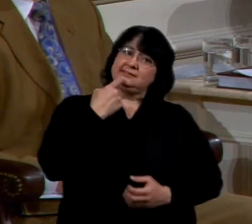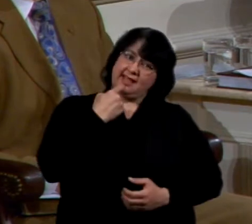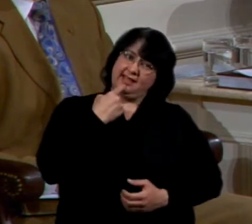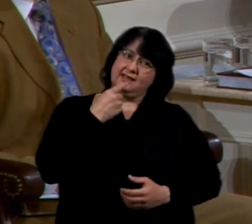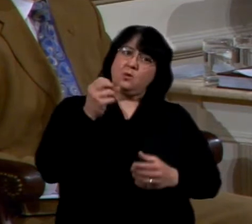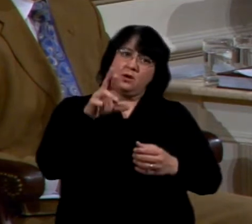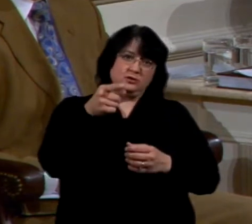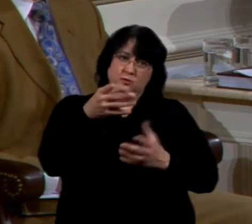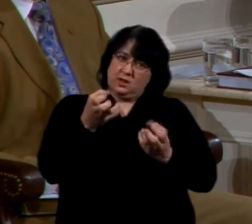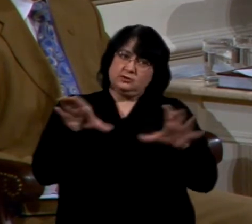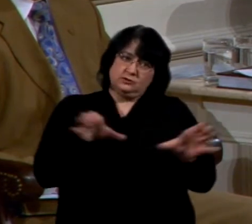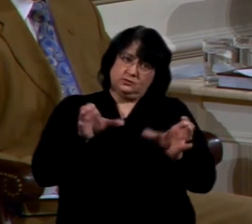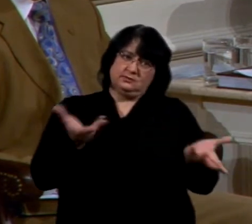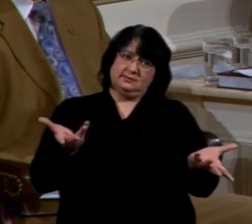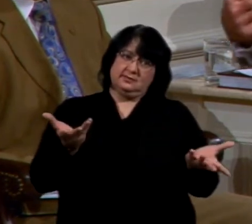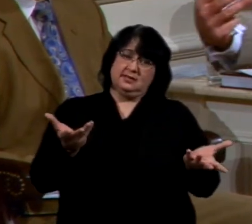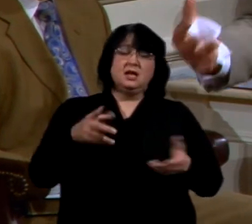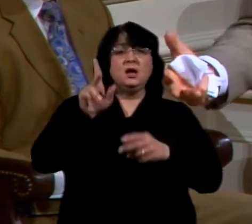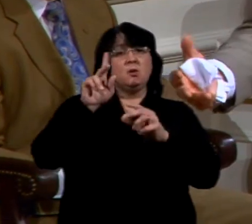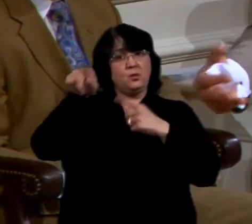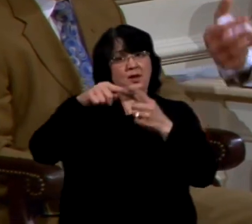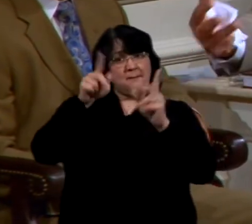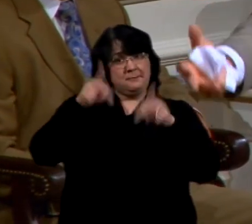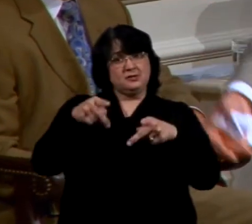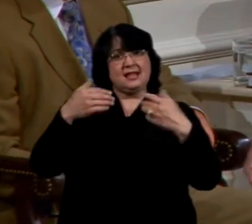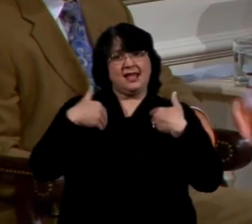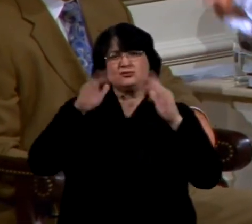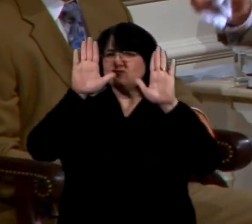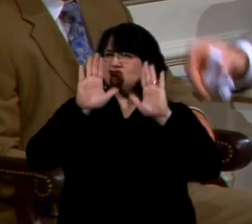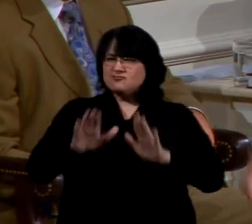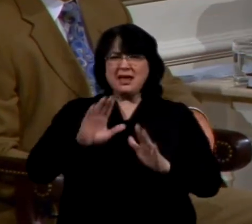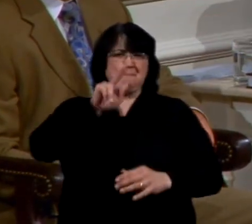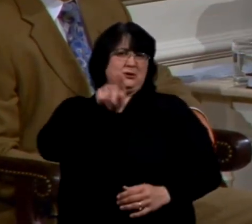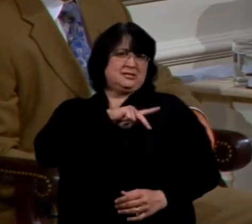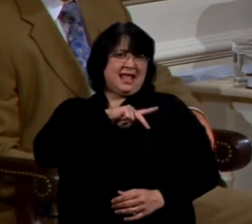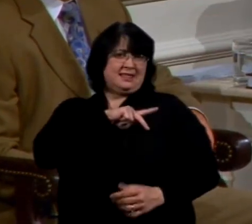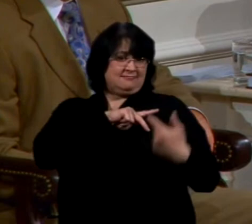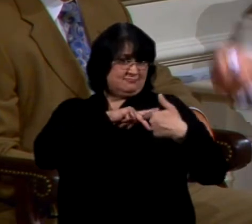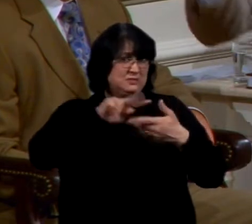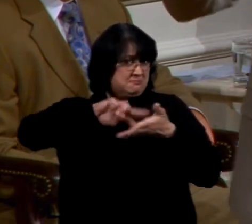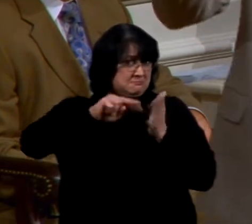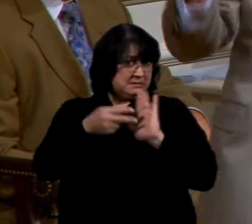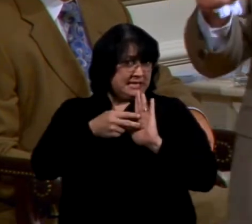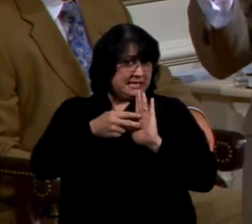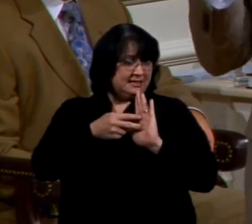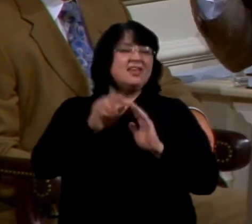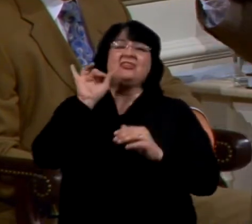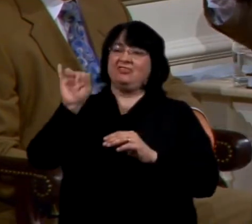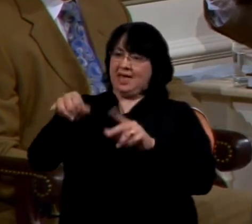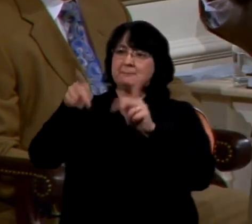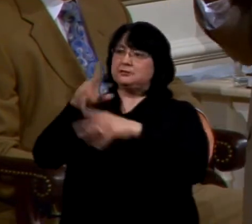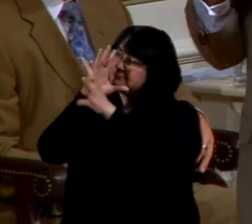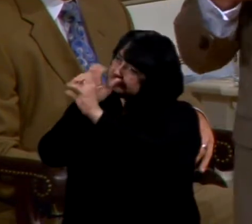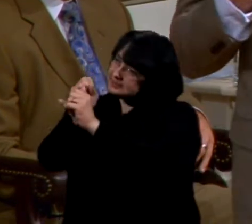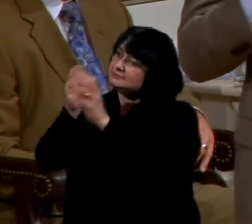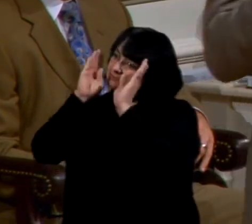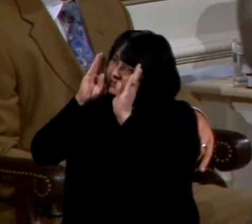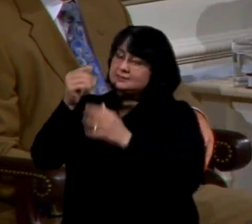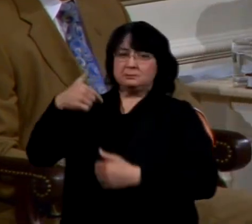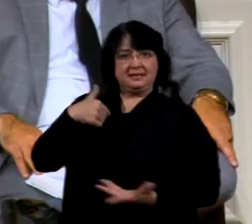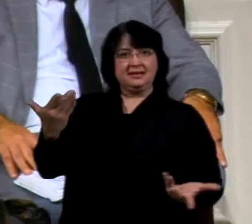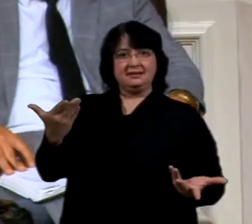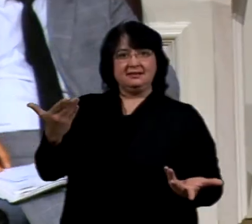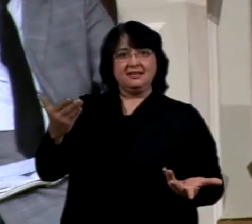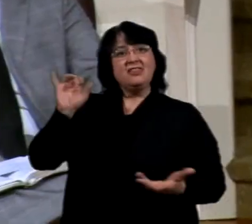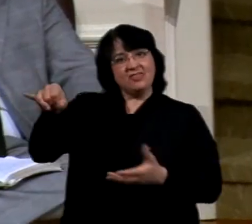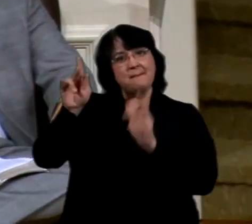to do. When people talk about a person having a great charisma or personality, most of the time what they mean is that person is interested in me. That